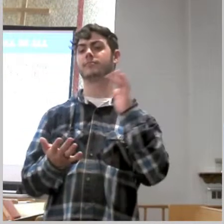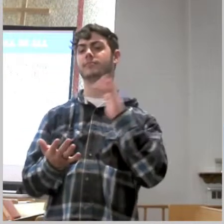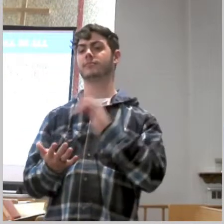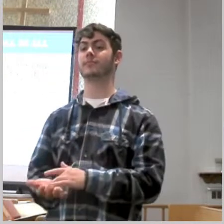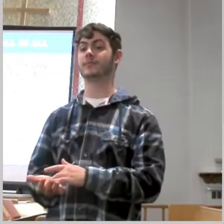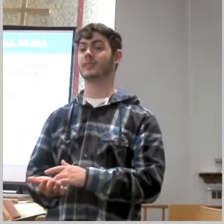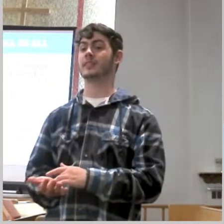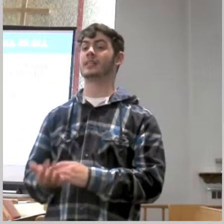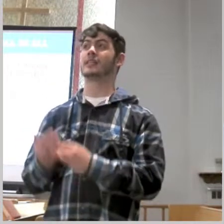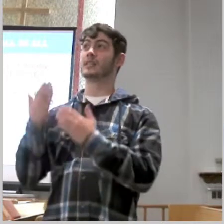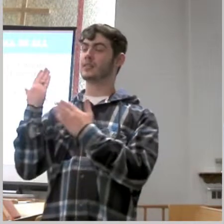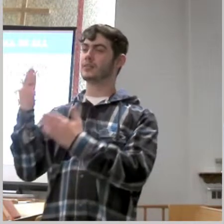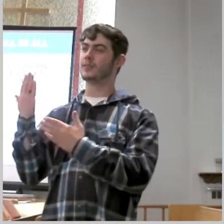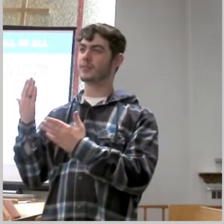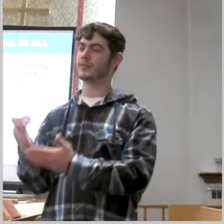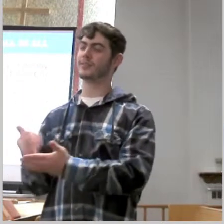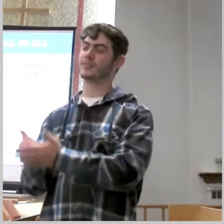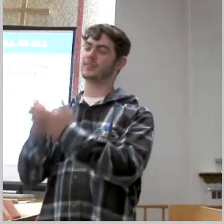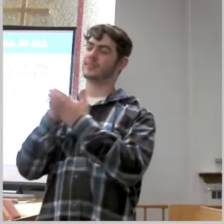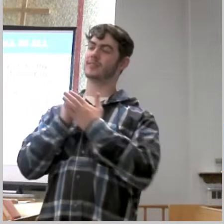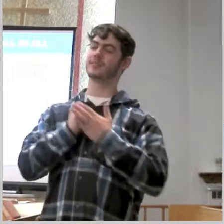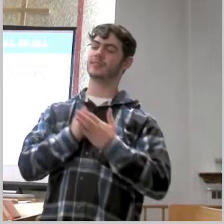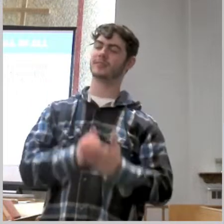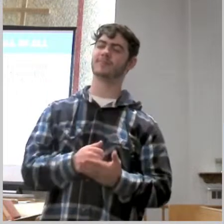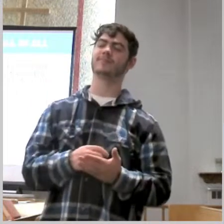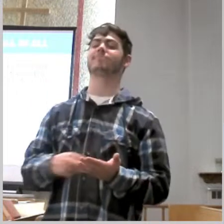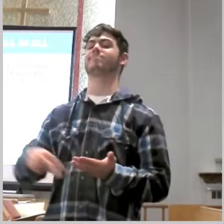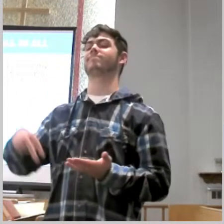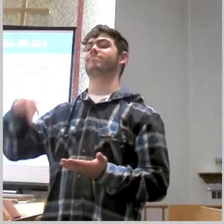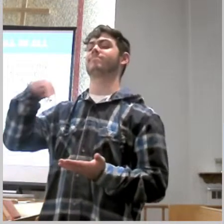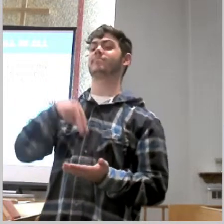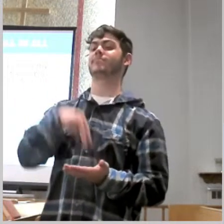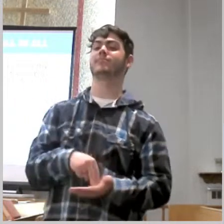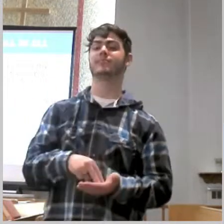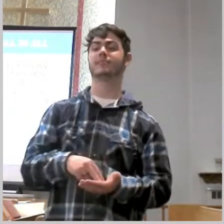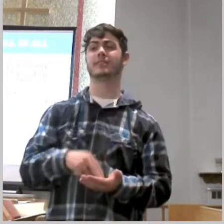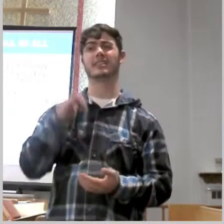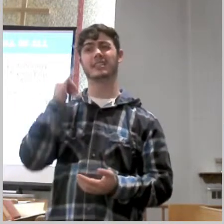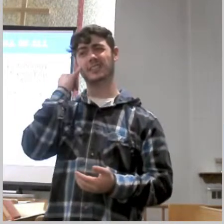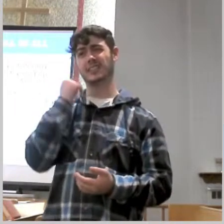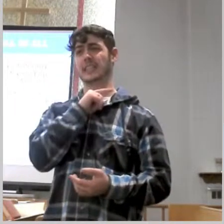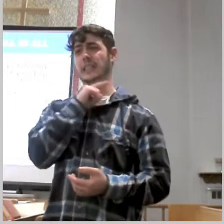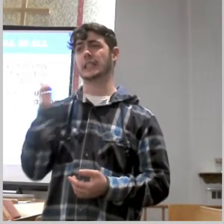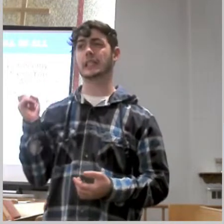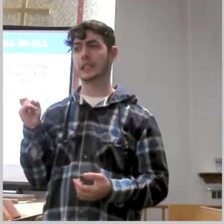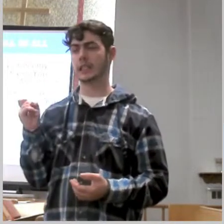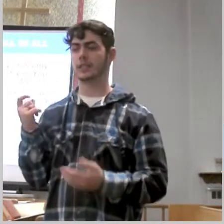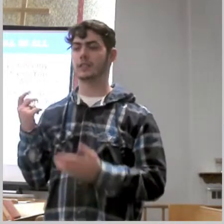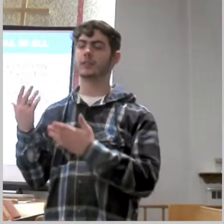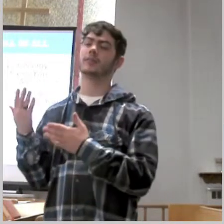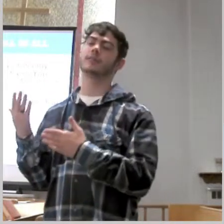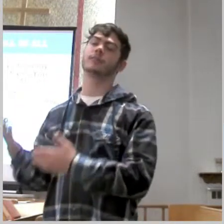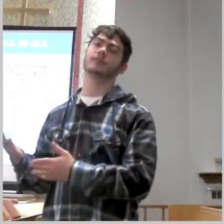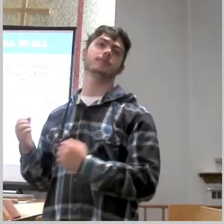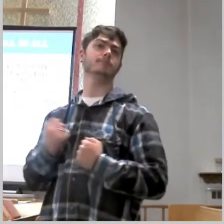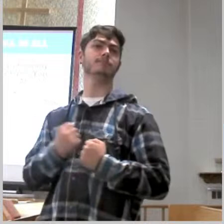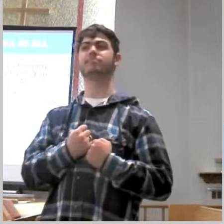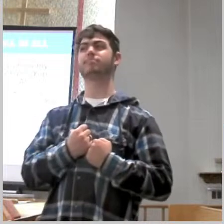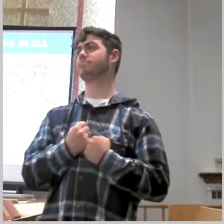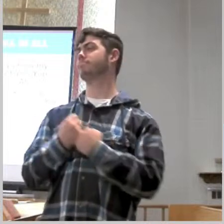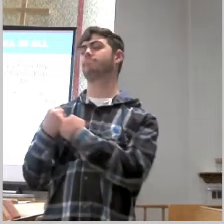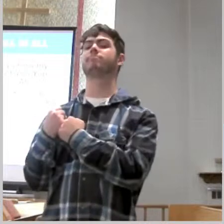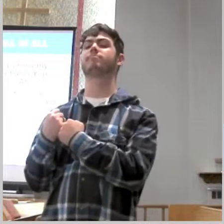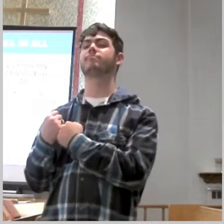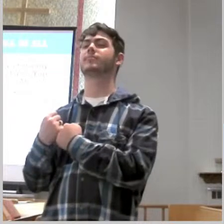When I fall down, you pick me up. When I am dry, you fill my